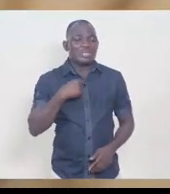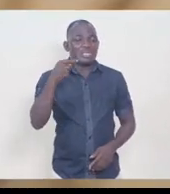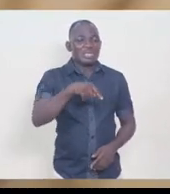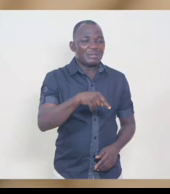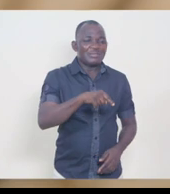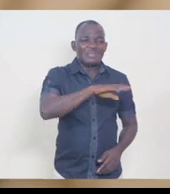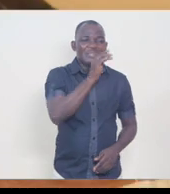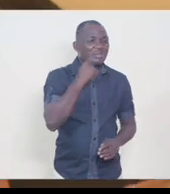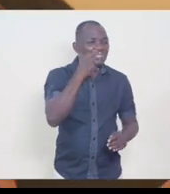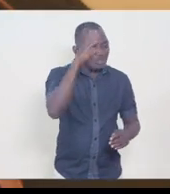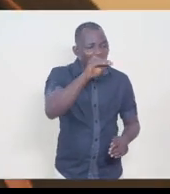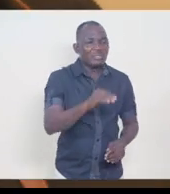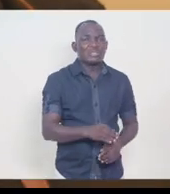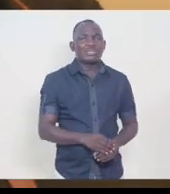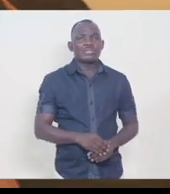ago.